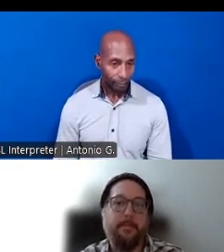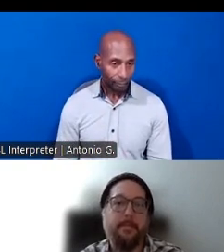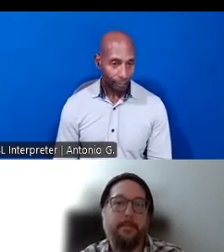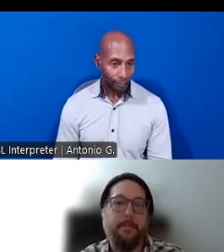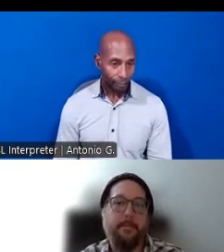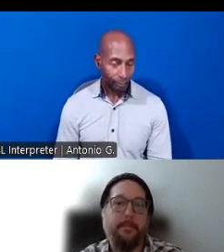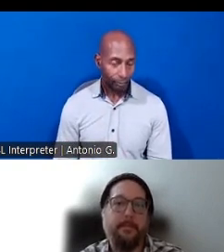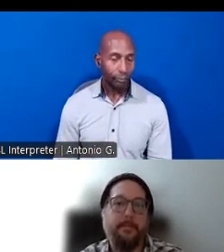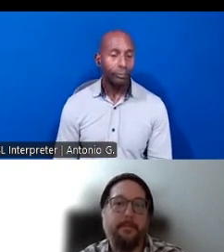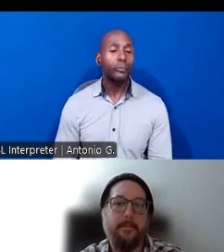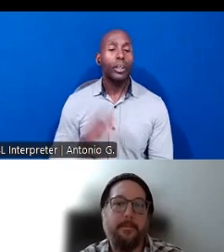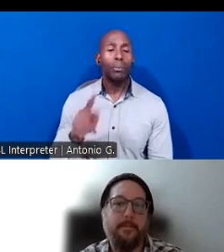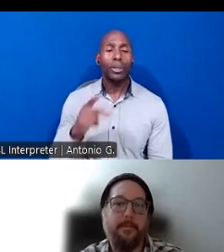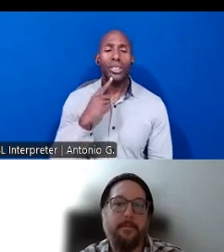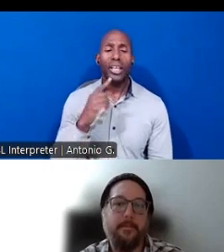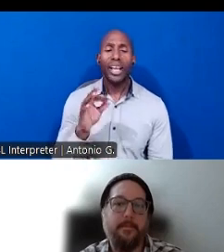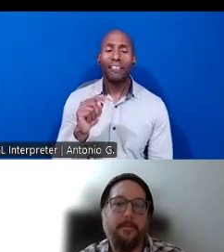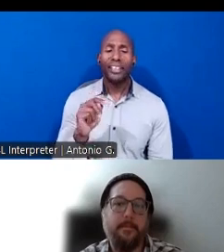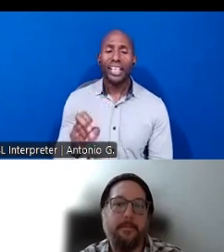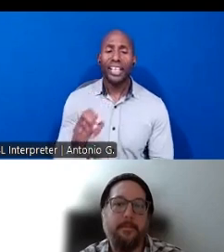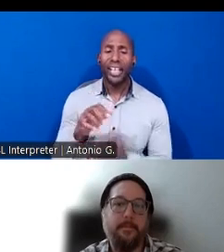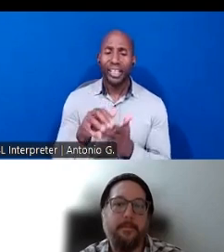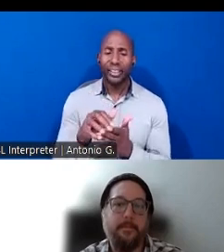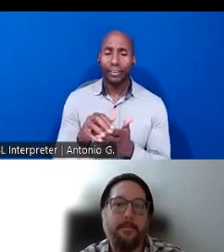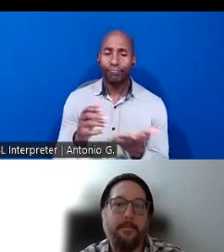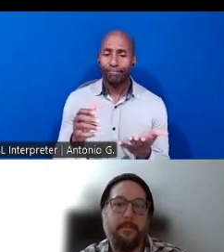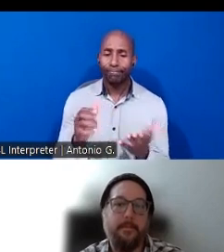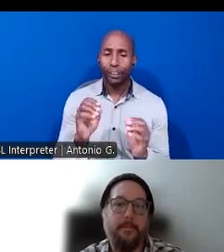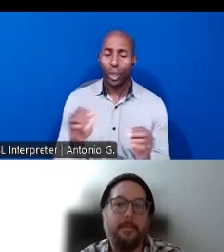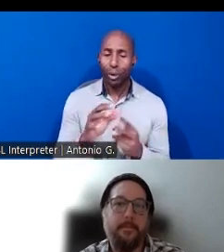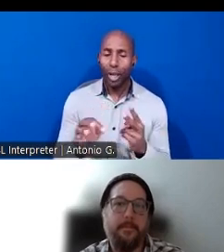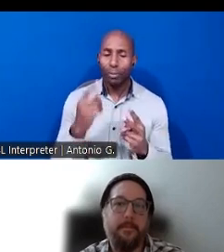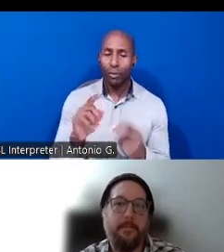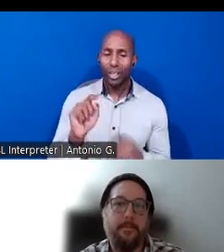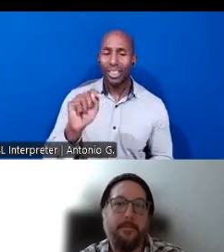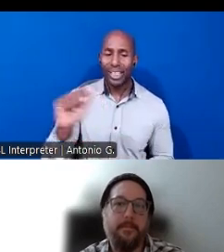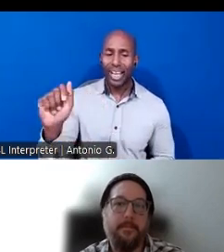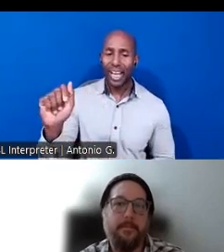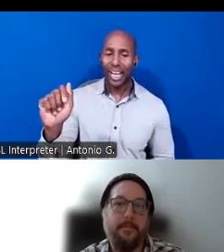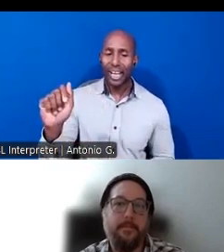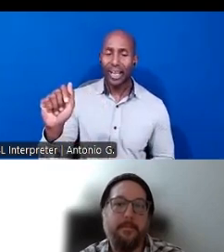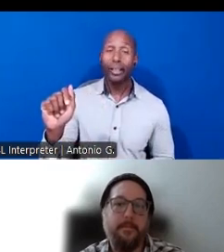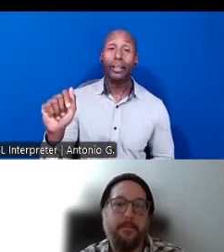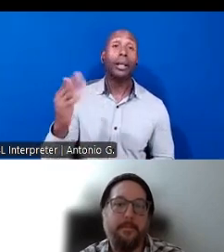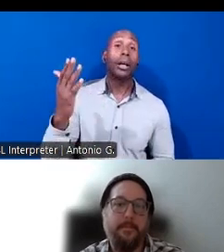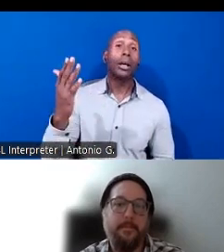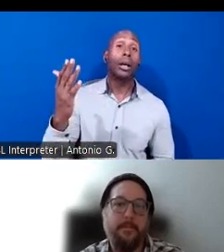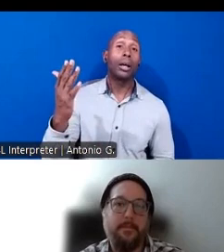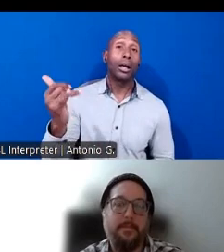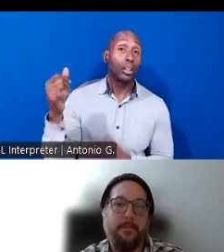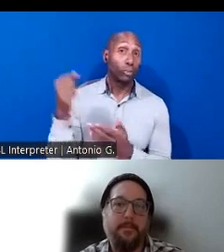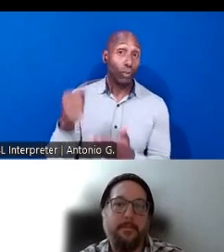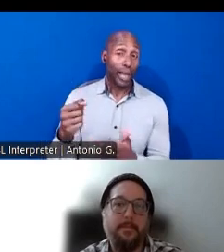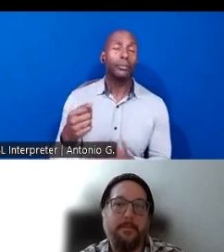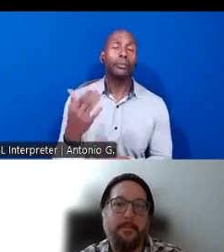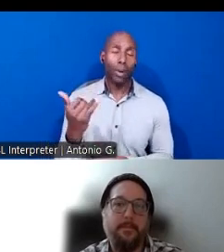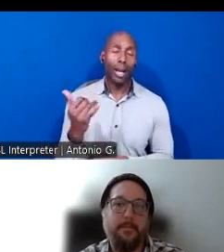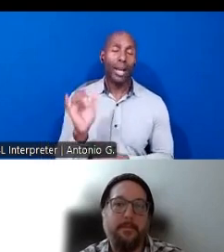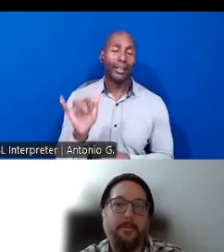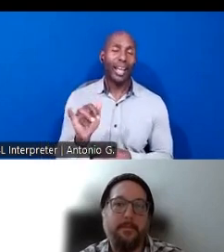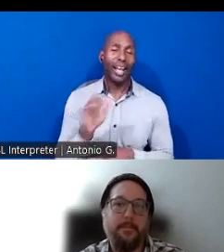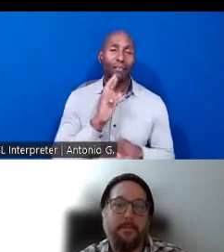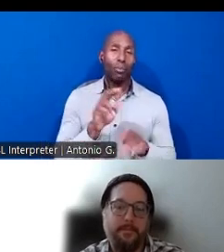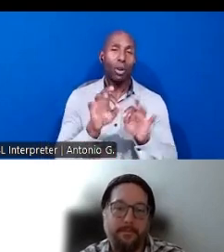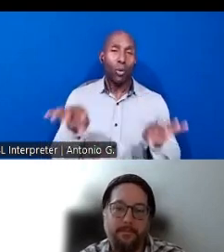an option for the TA grant. And that is because the TA grant reporting form does